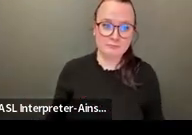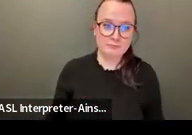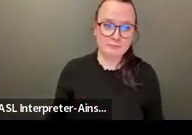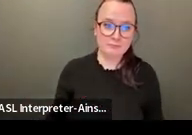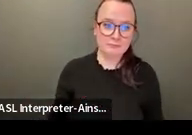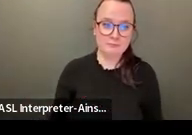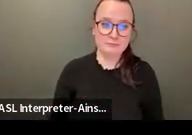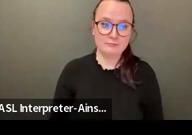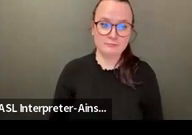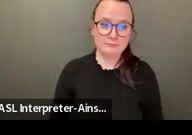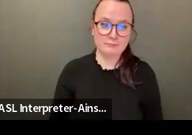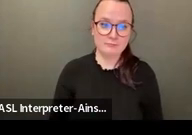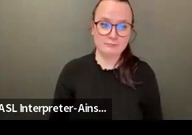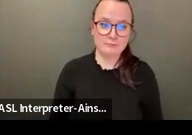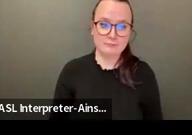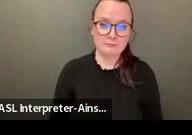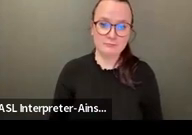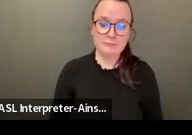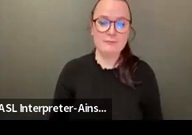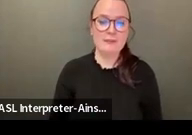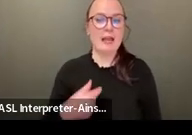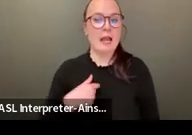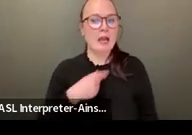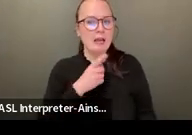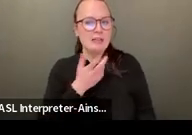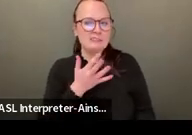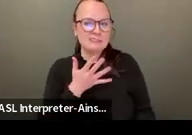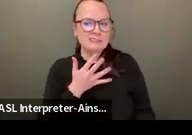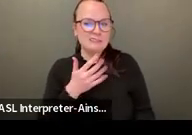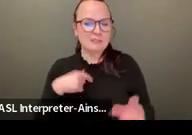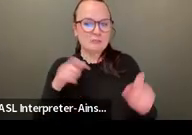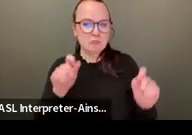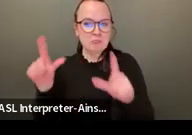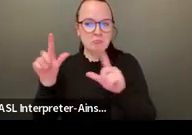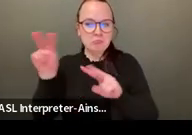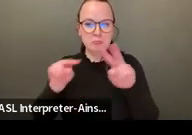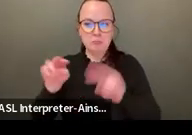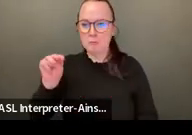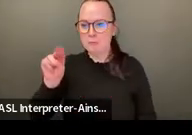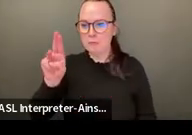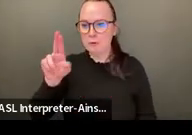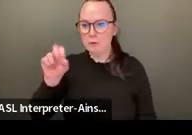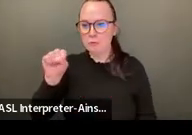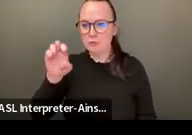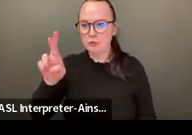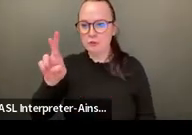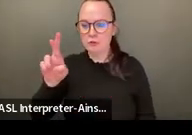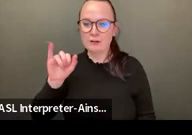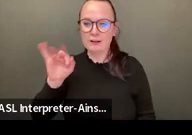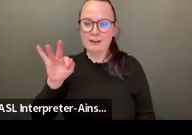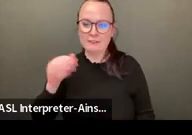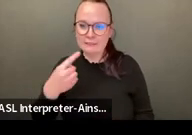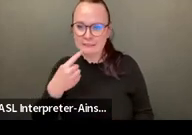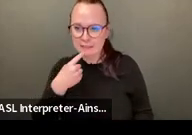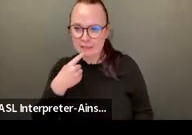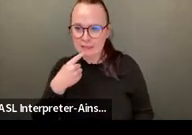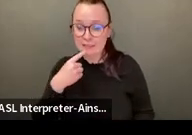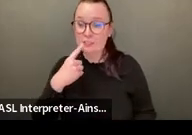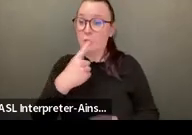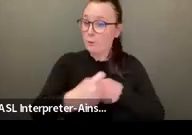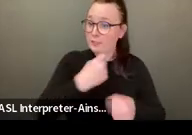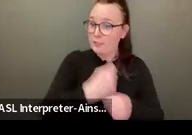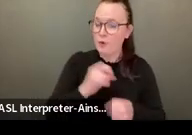I'm pretty sure. Let me look in Muser if it says a year or it says 364